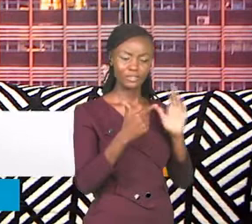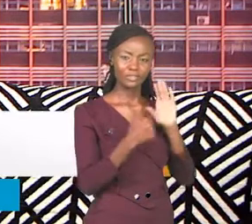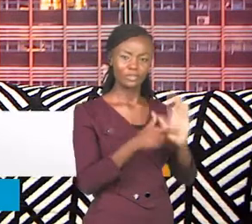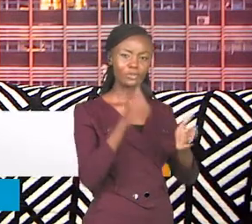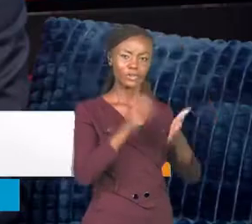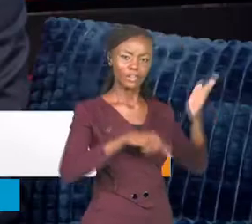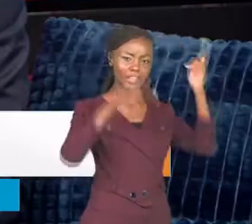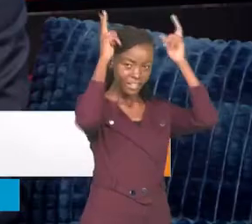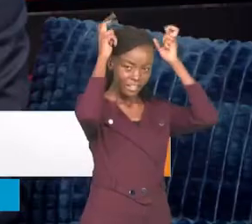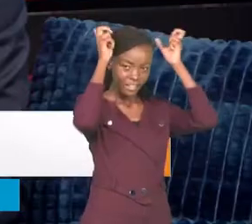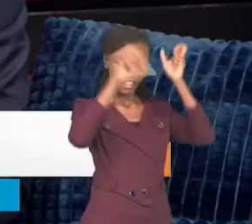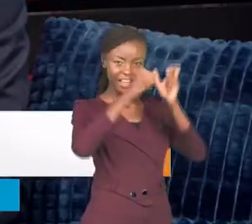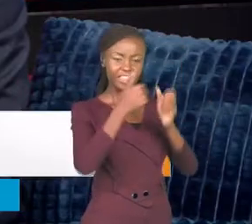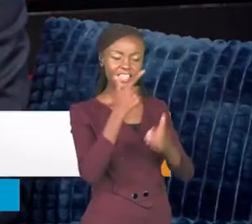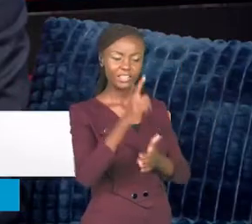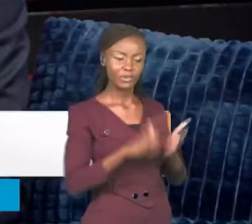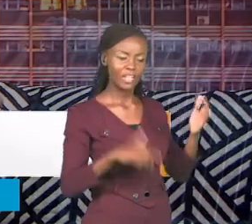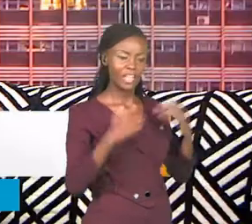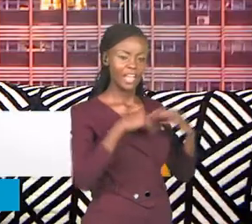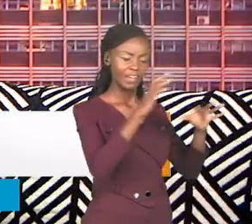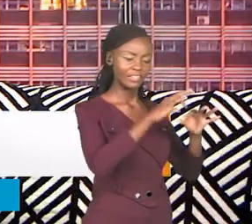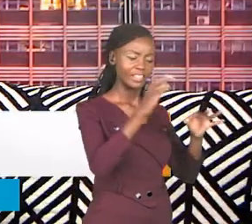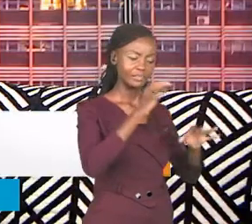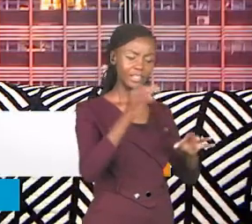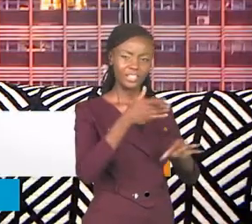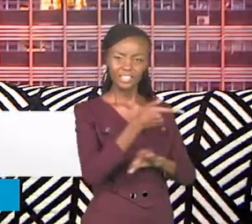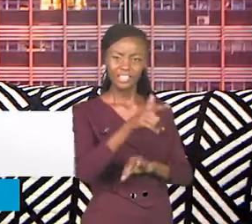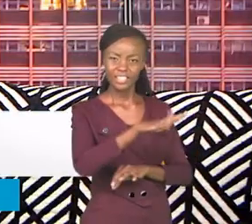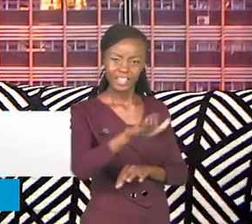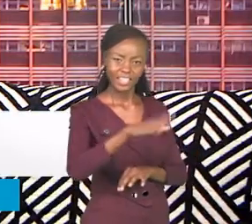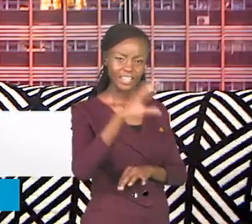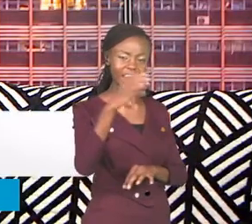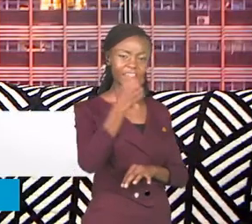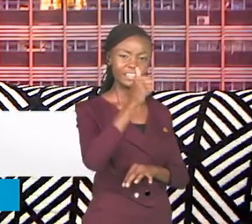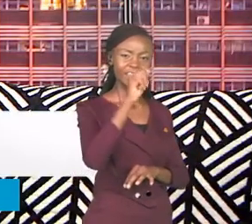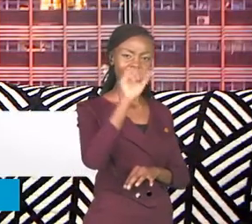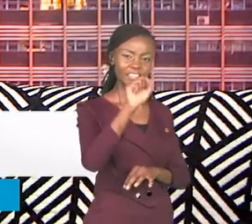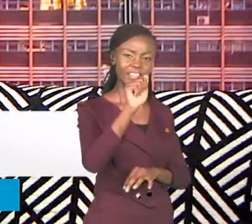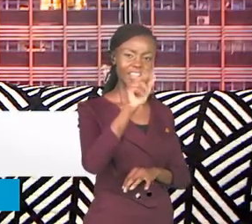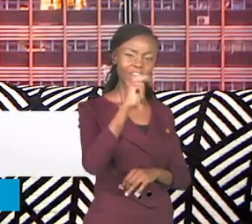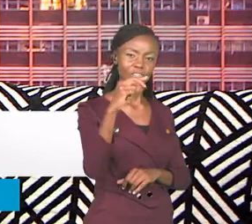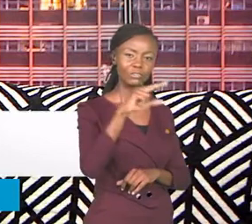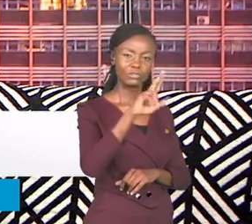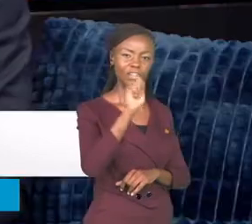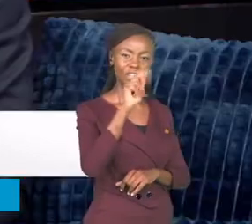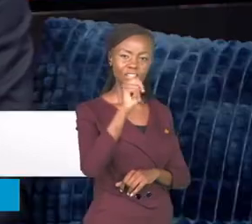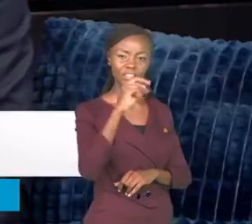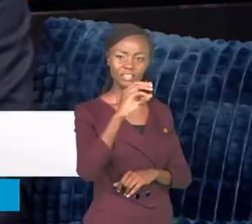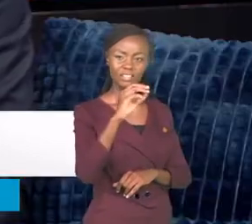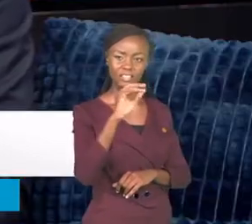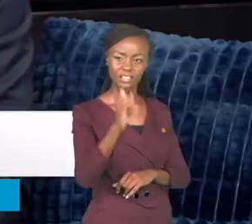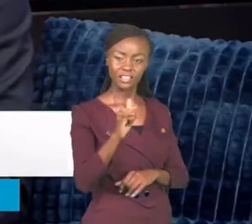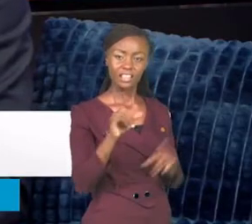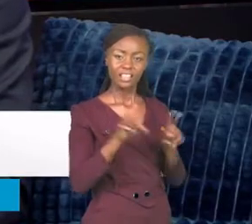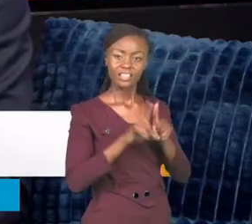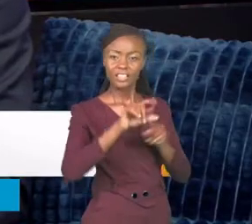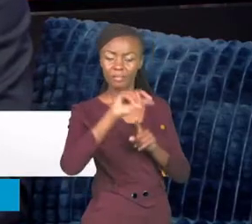is evil, and that's why people are saying their spirits are Sachanguan, so it is evil, it's a black spot. People have gone pray over Mali